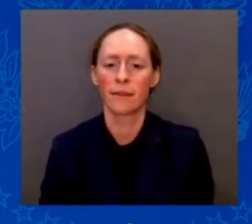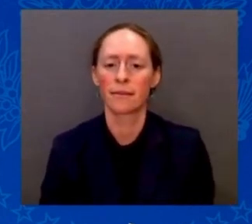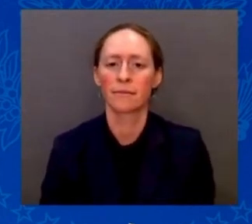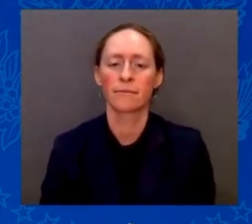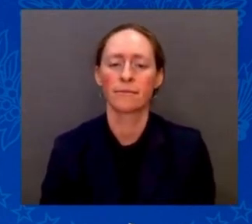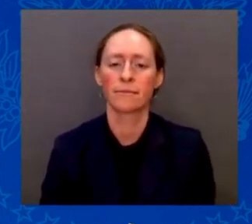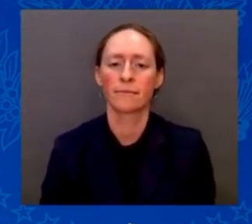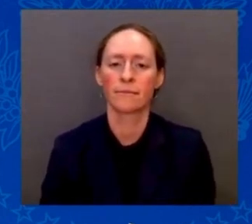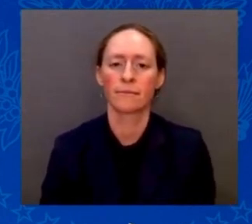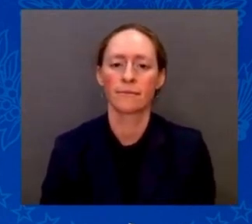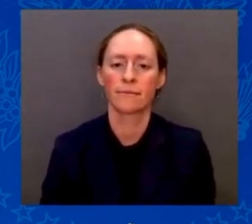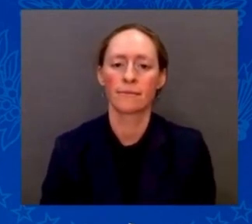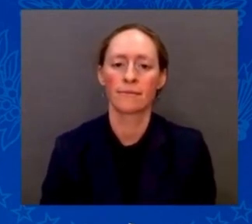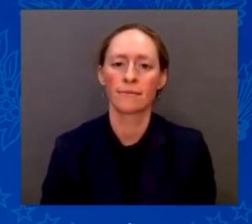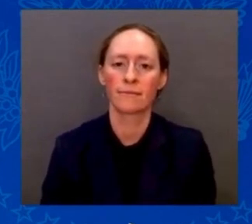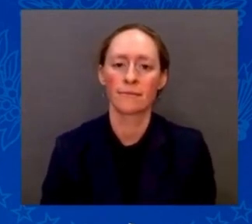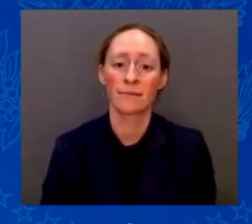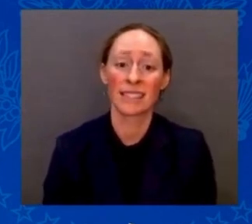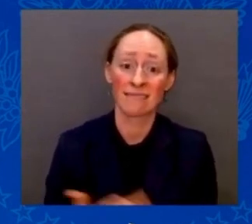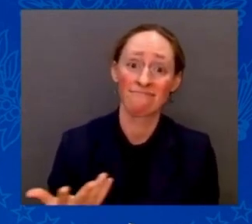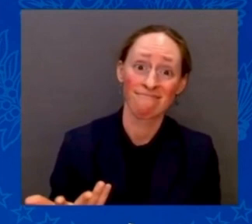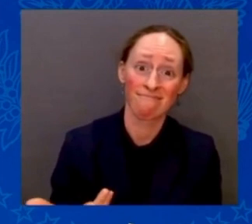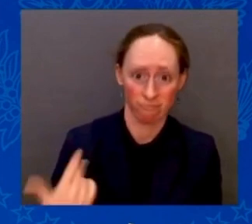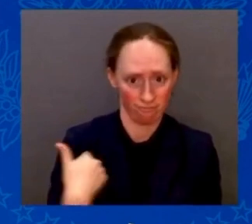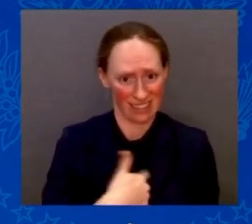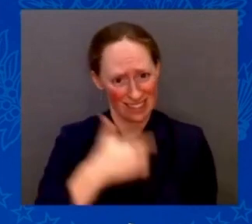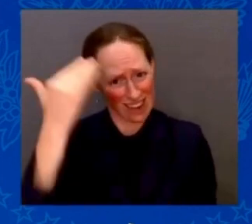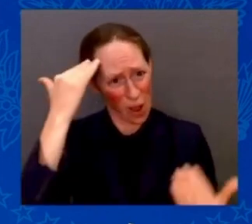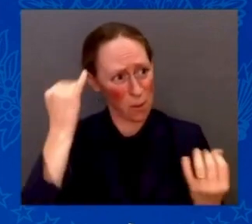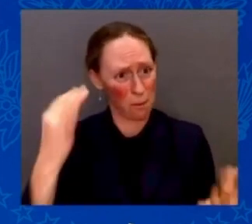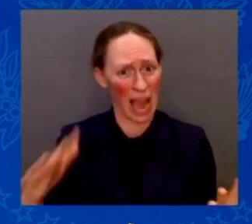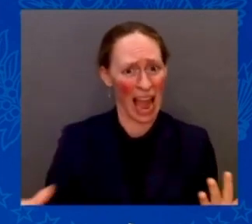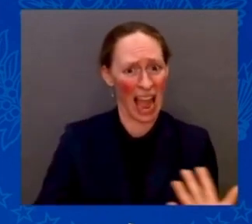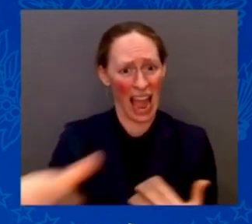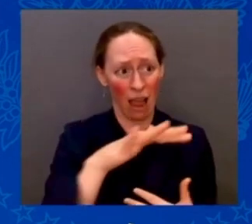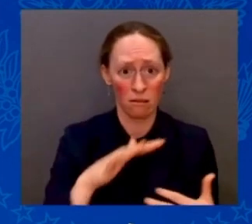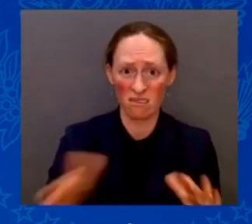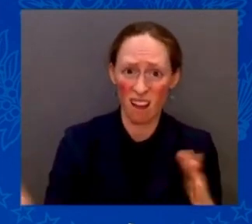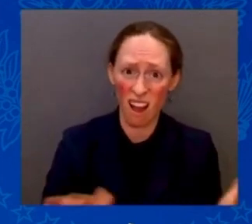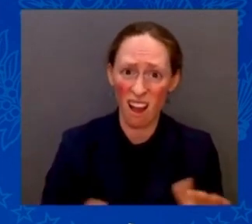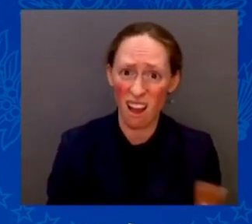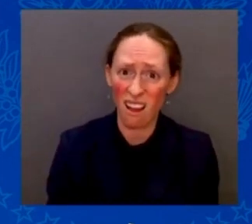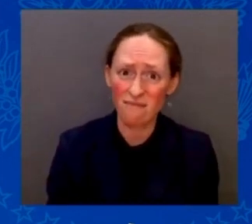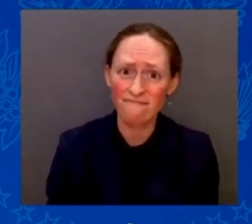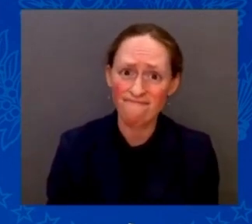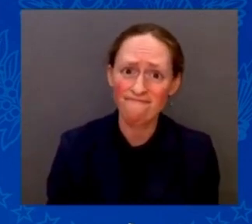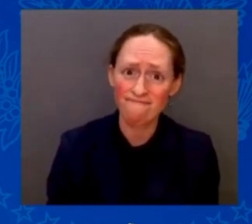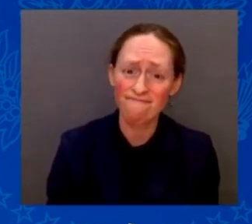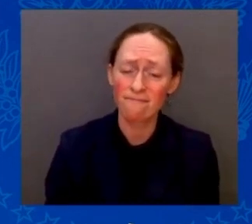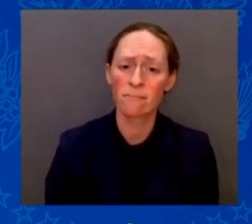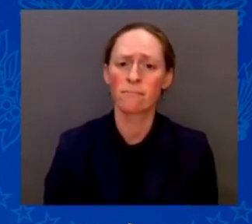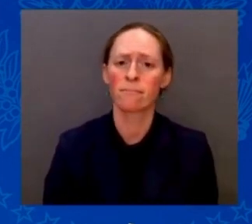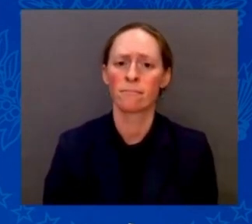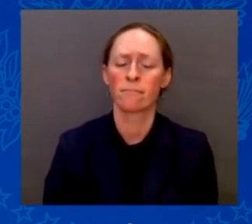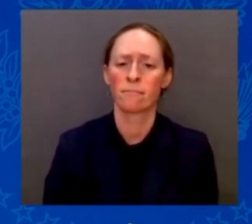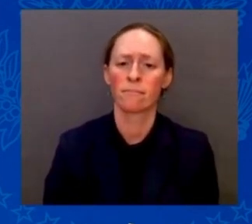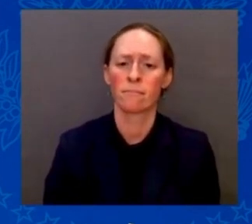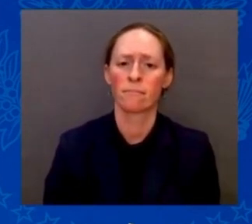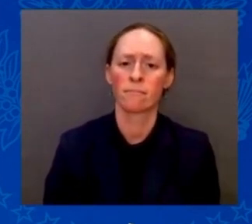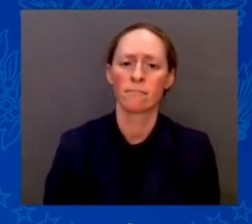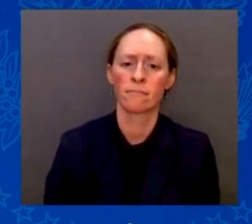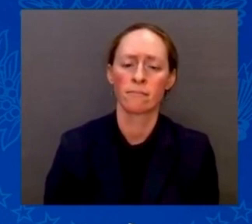died, how many huge number of Americans have, for example, more forest has been burned to the